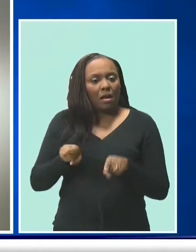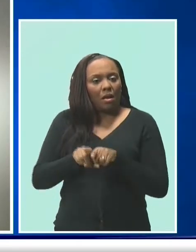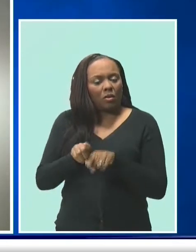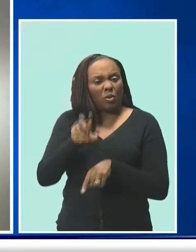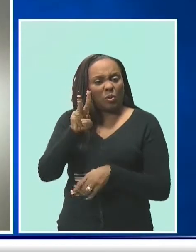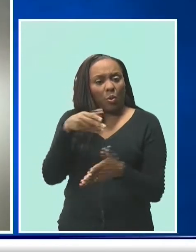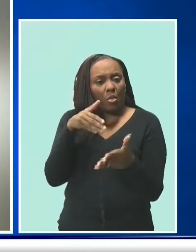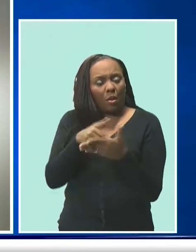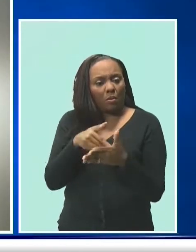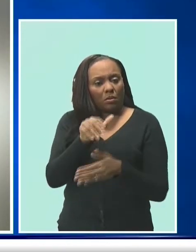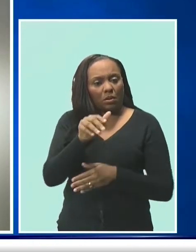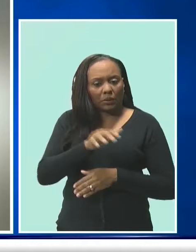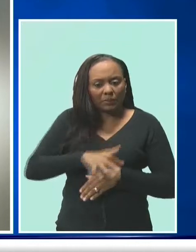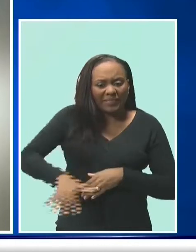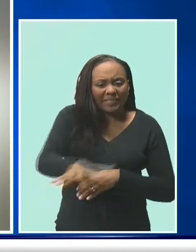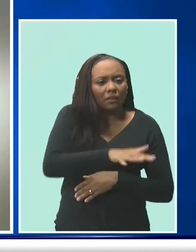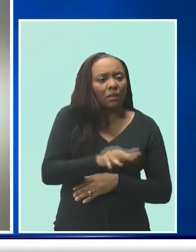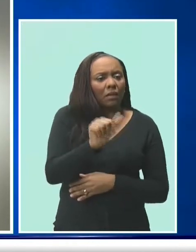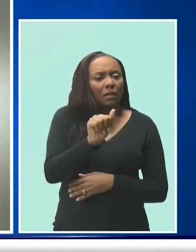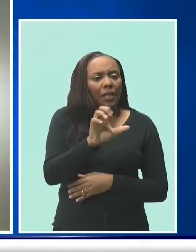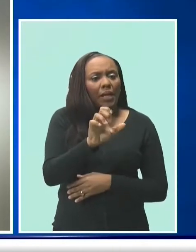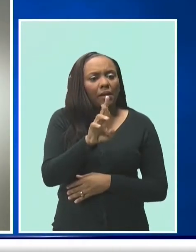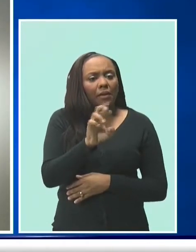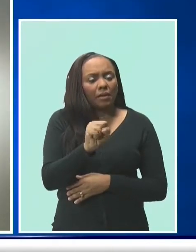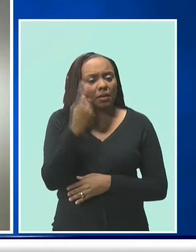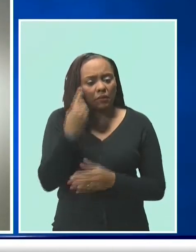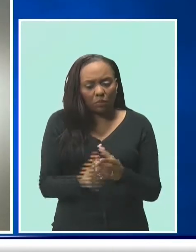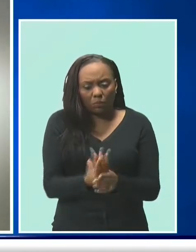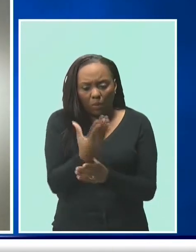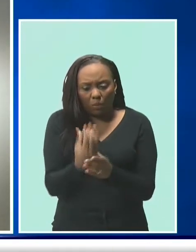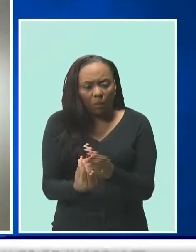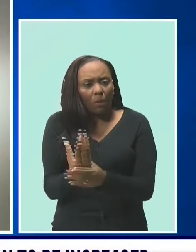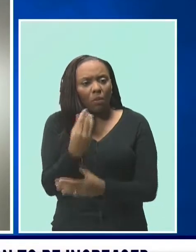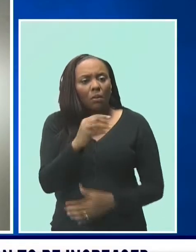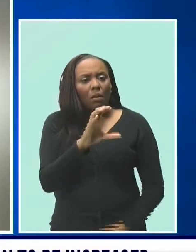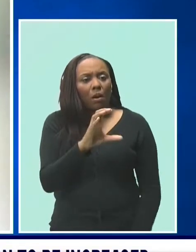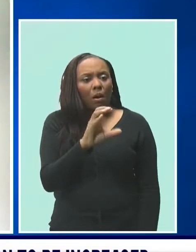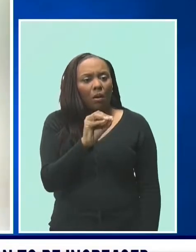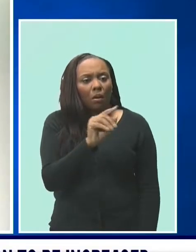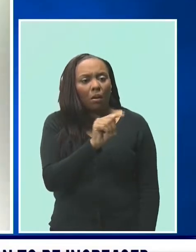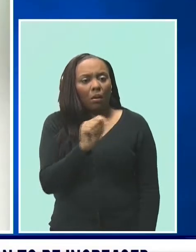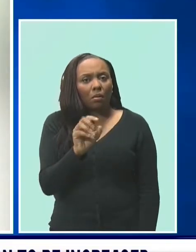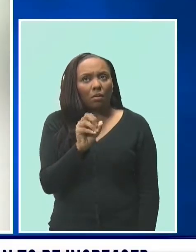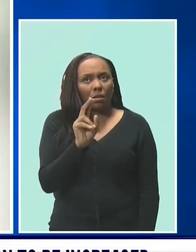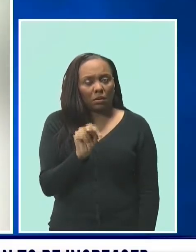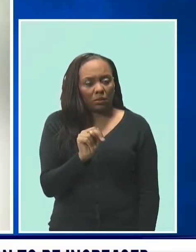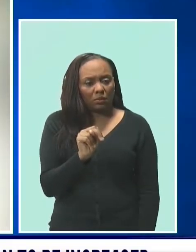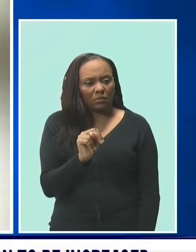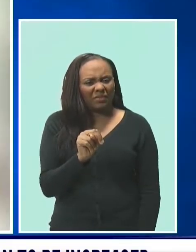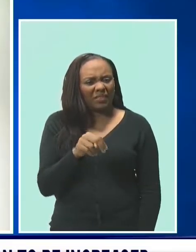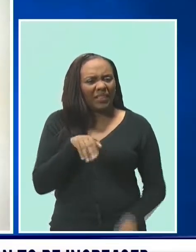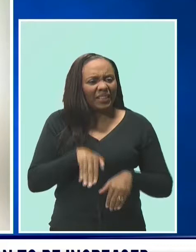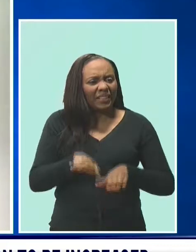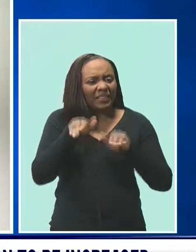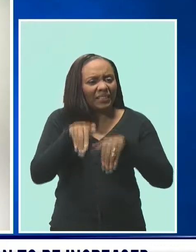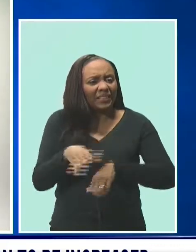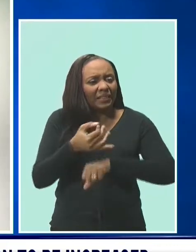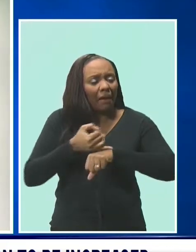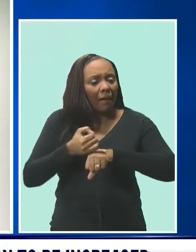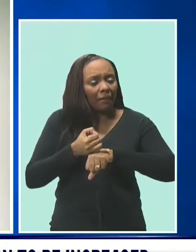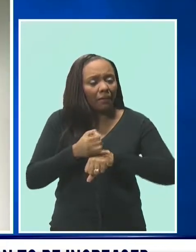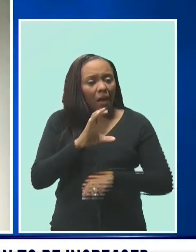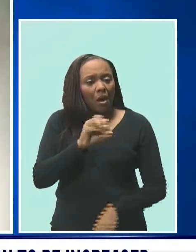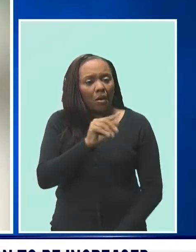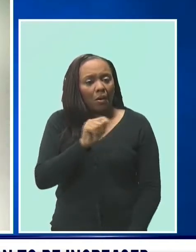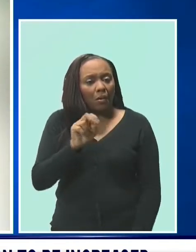acres because we see the value. And this is where we are going. The BAMC has already started. They have gone back